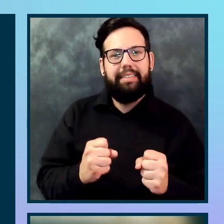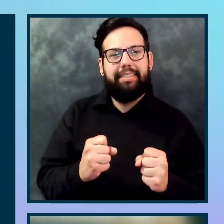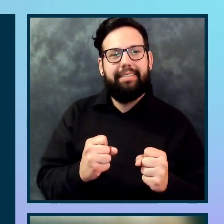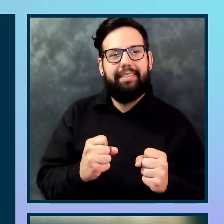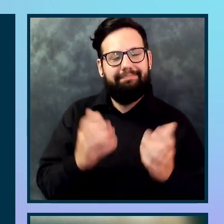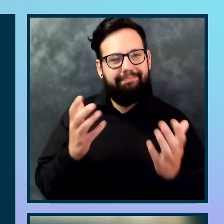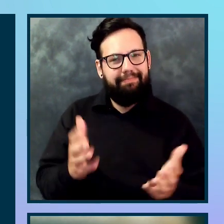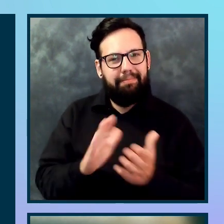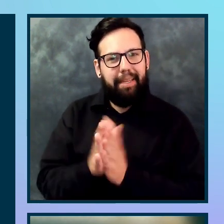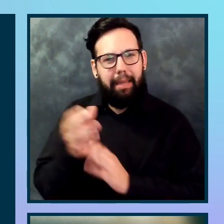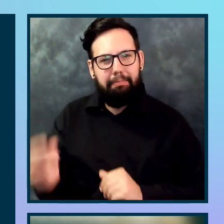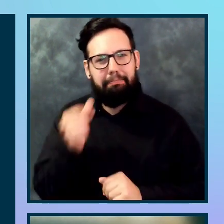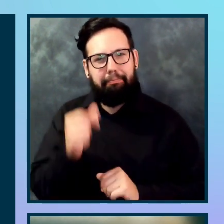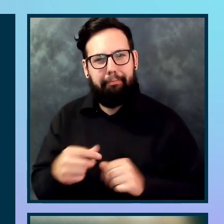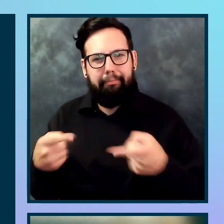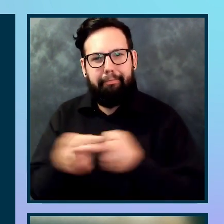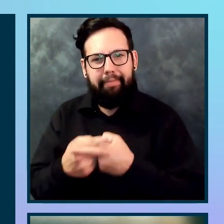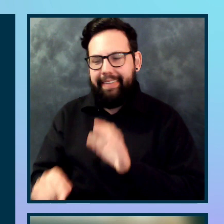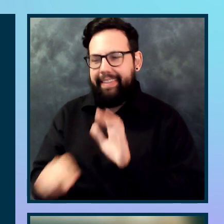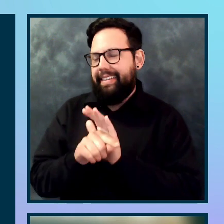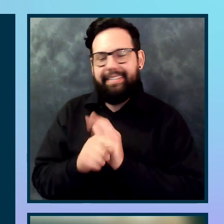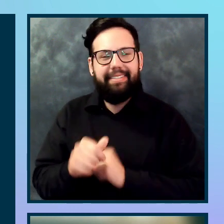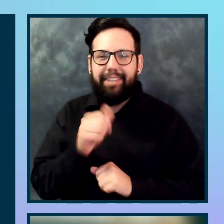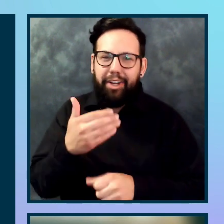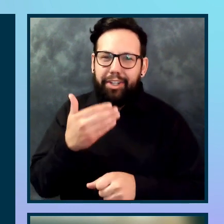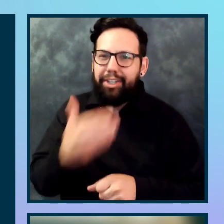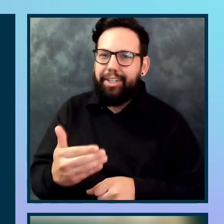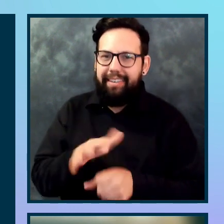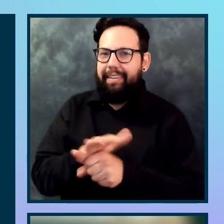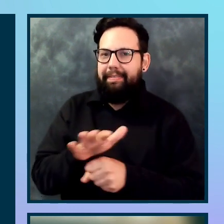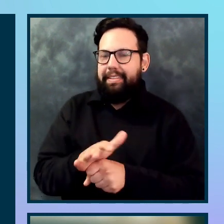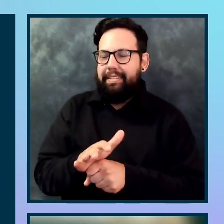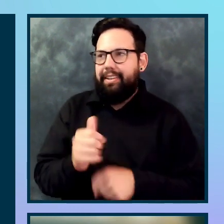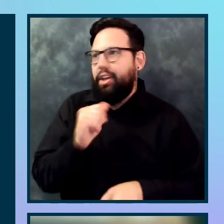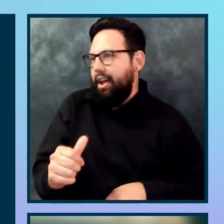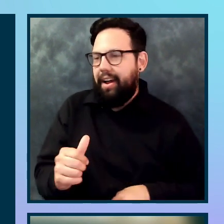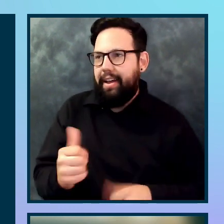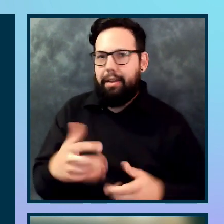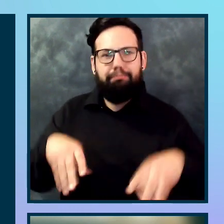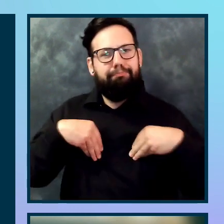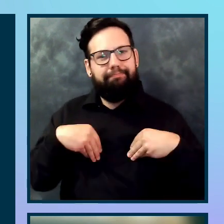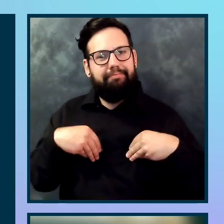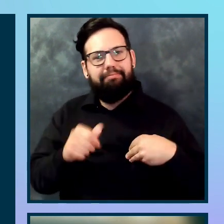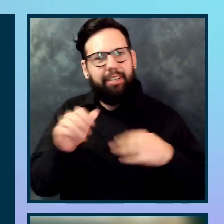it's not good enough for it to be decent. You just experienced what that was like, and it was not